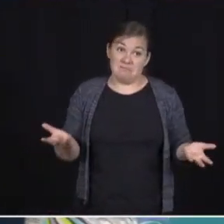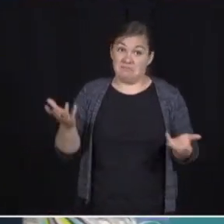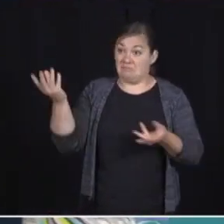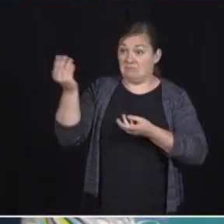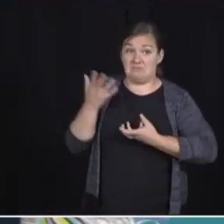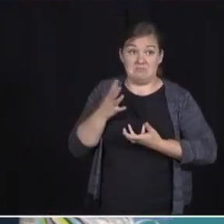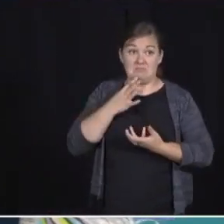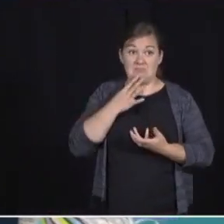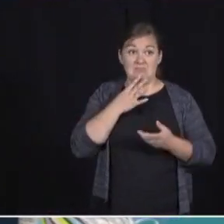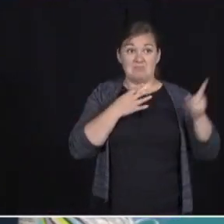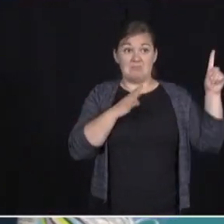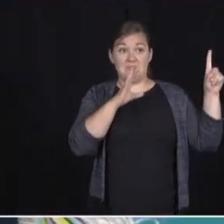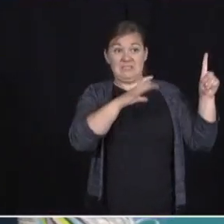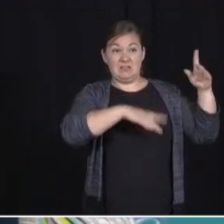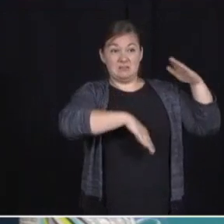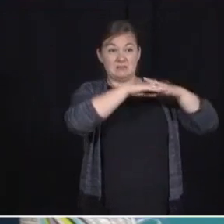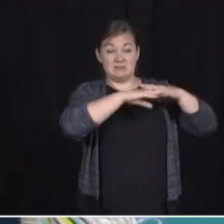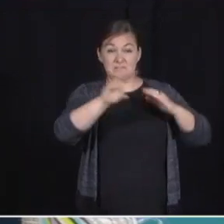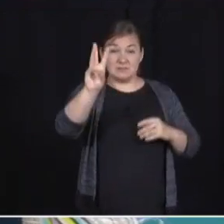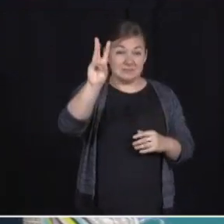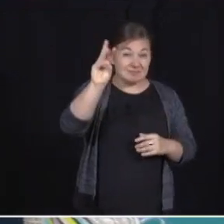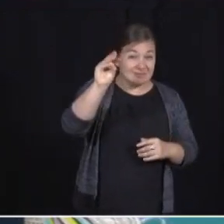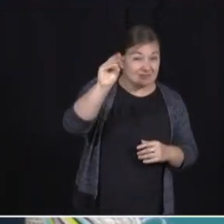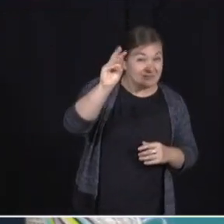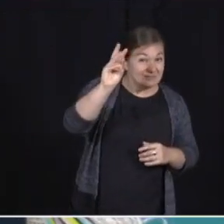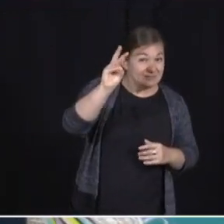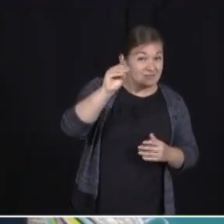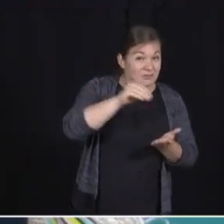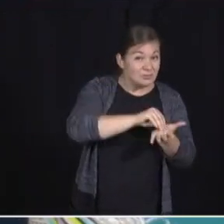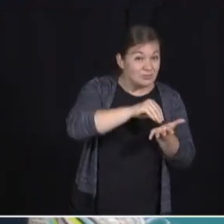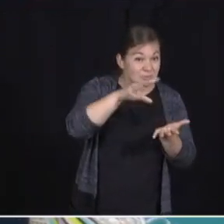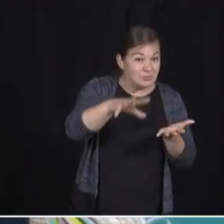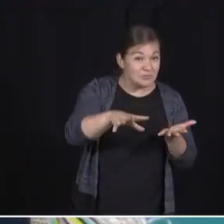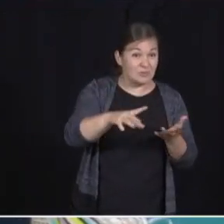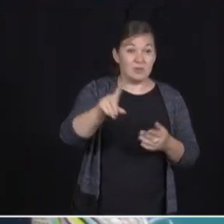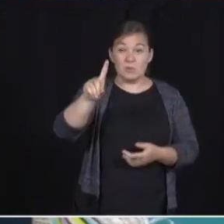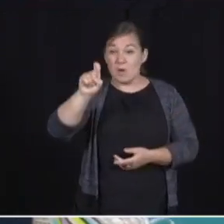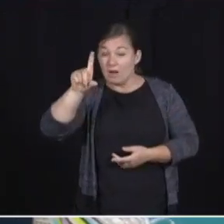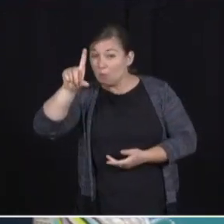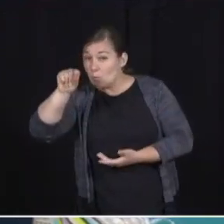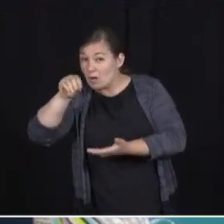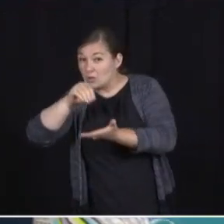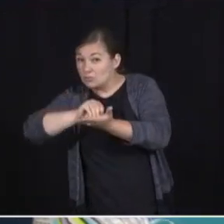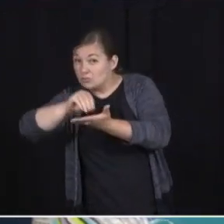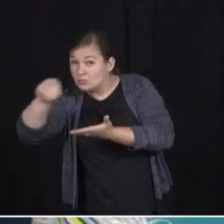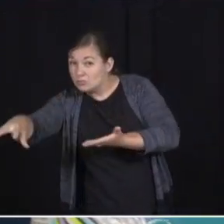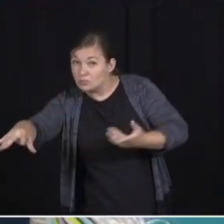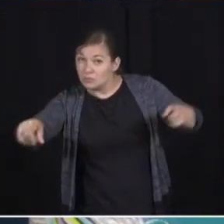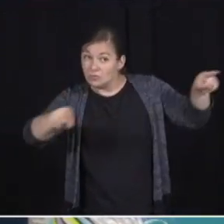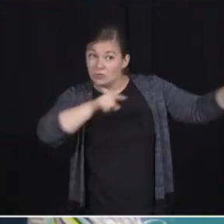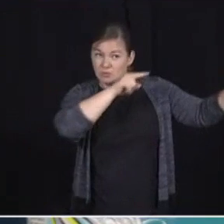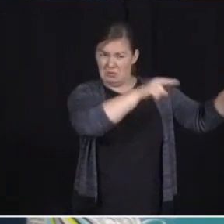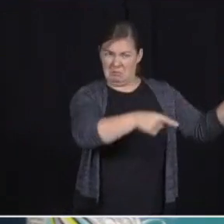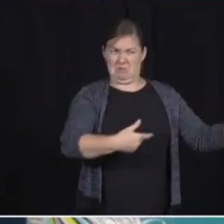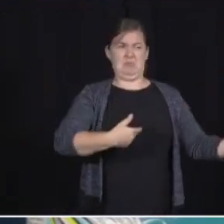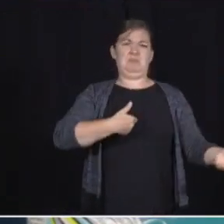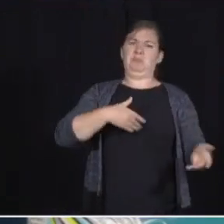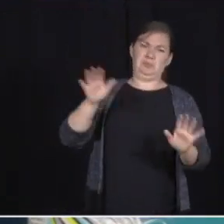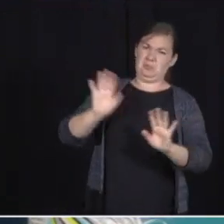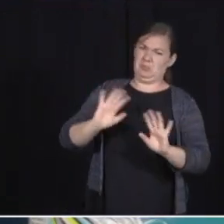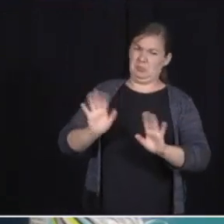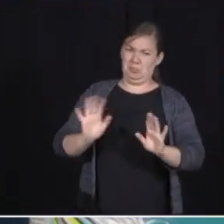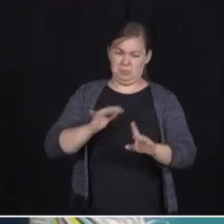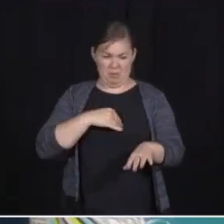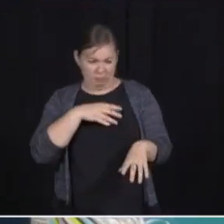to, in BC, up to 60, even up to as high as 120. So I think we're putting in a lot stricter protocols